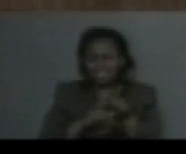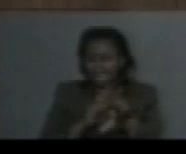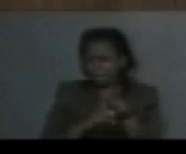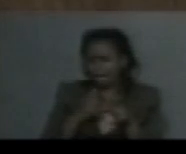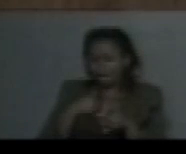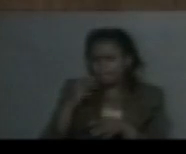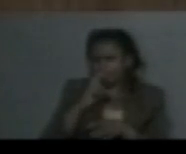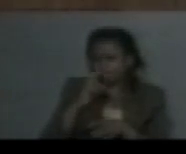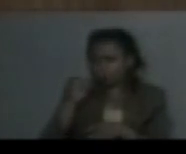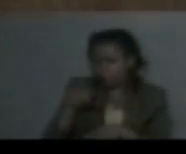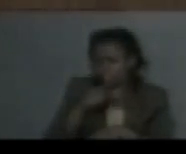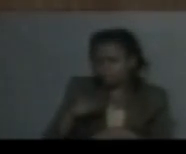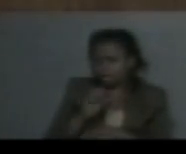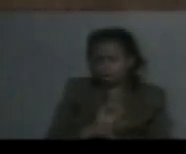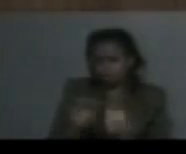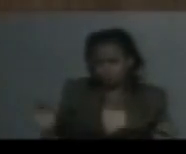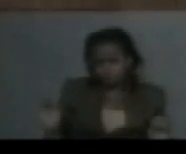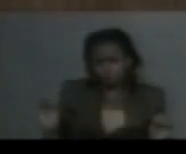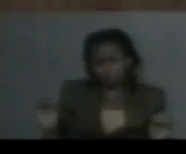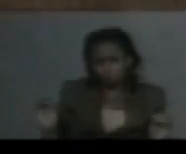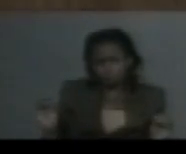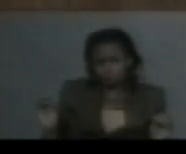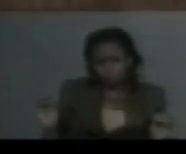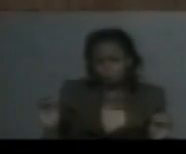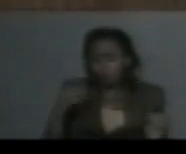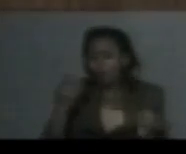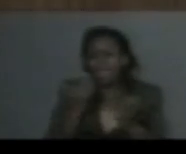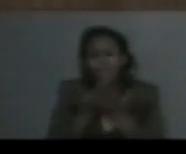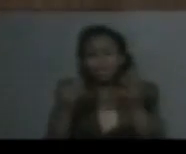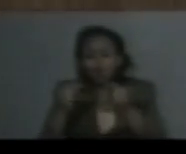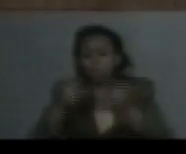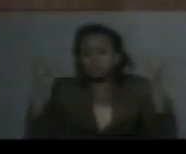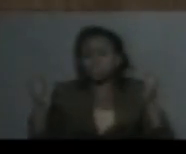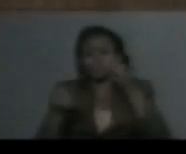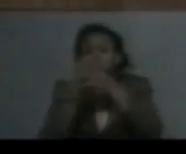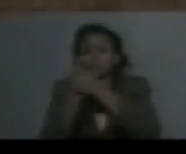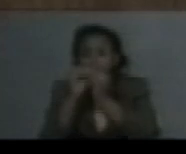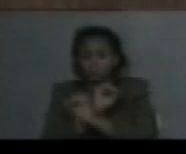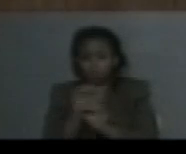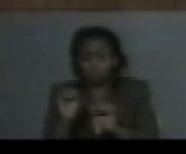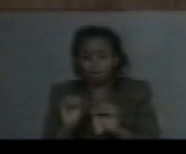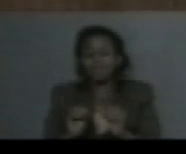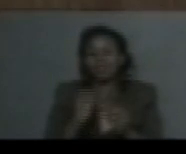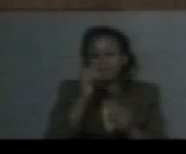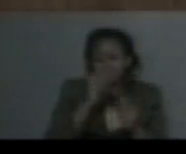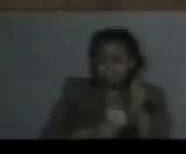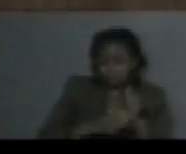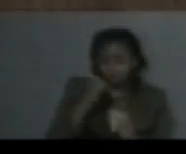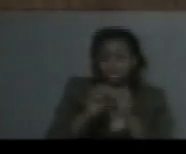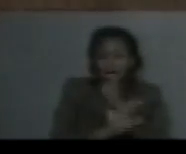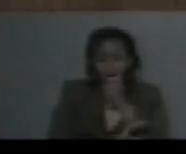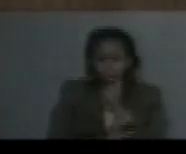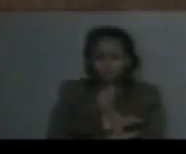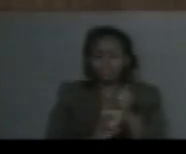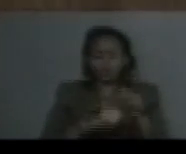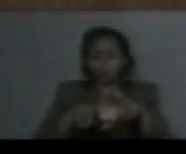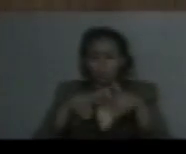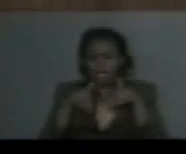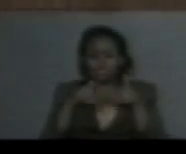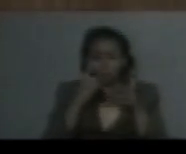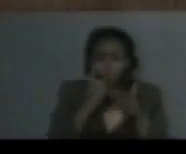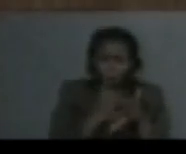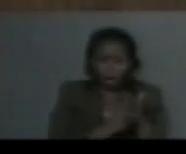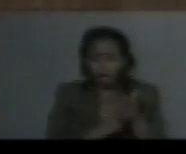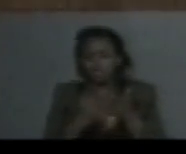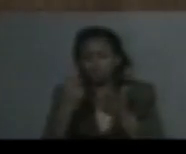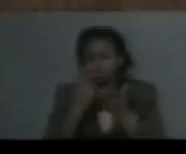still be found or non-frivolous objections raised. Most countries allow 1 to 2 weeks for this. There must be sufficient time to